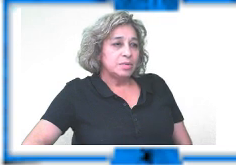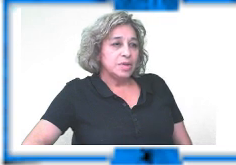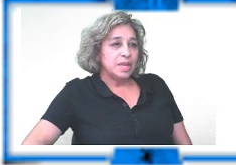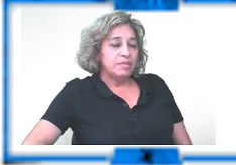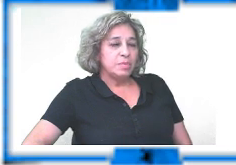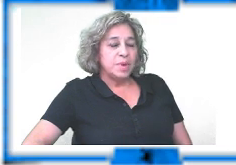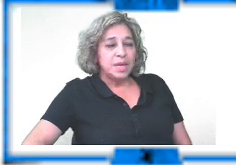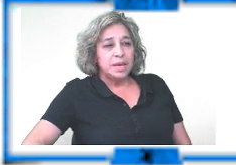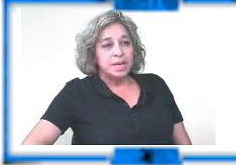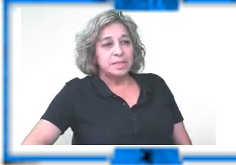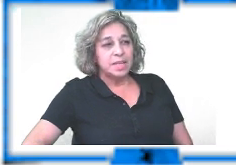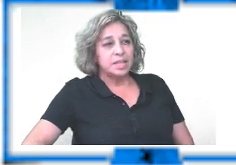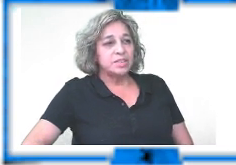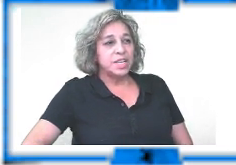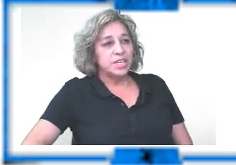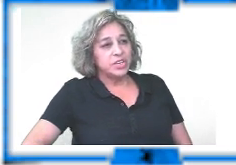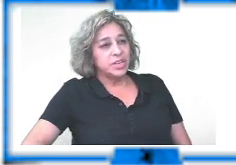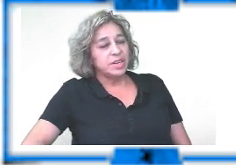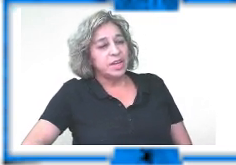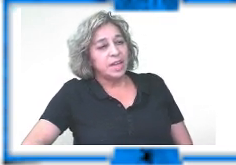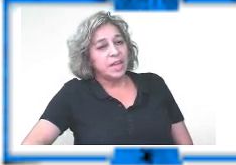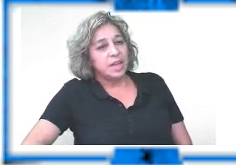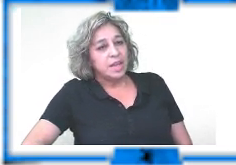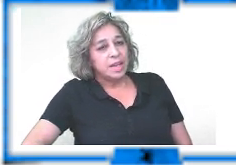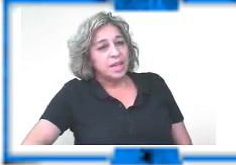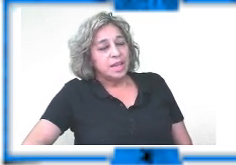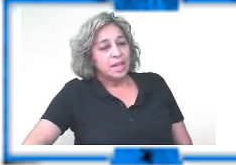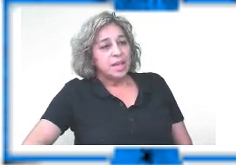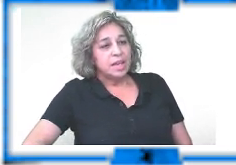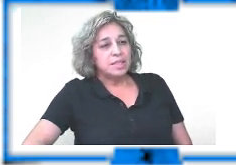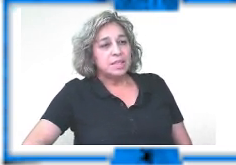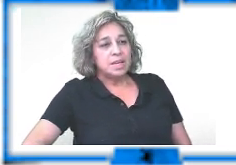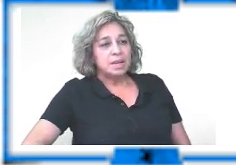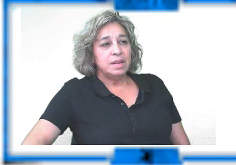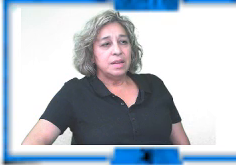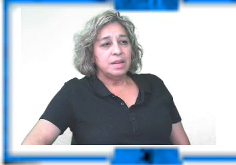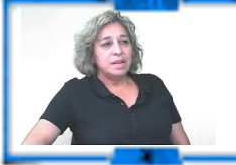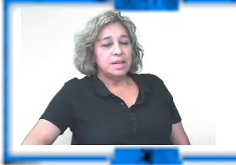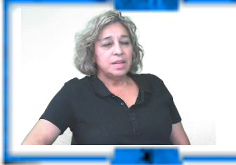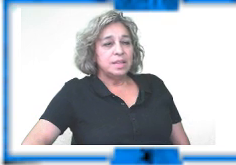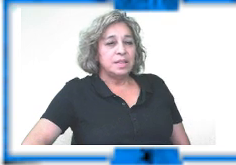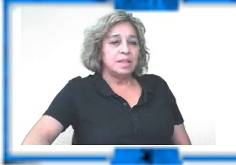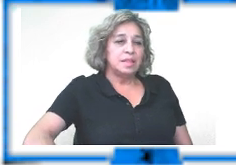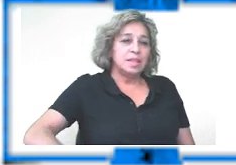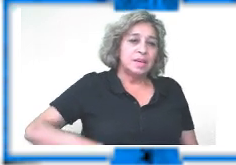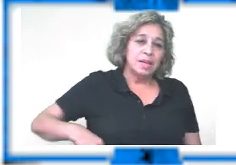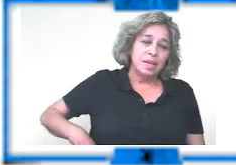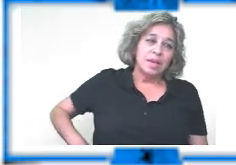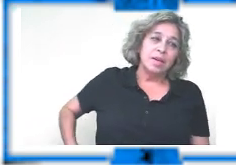like to give you my salutation. It's